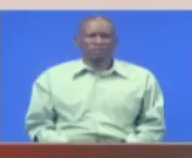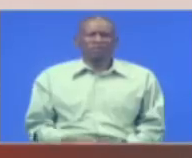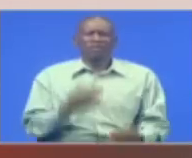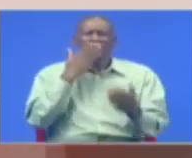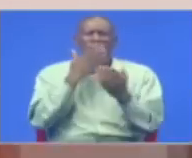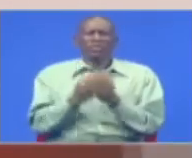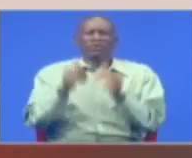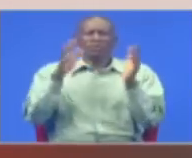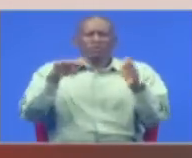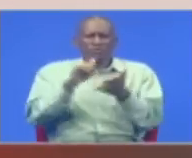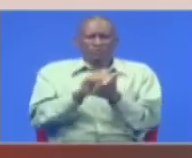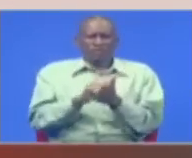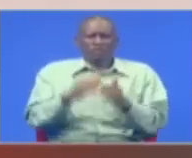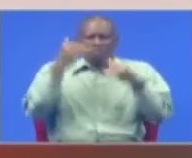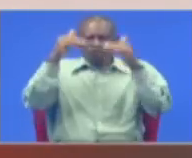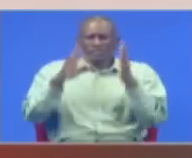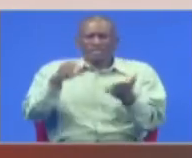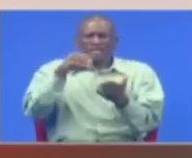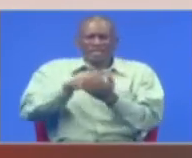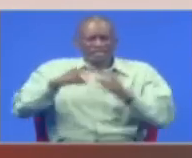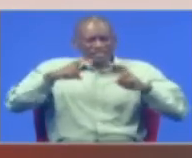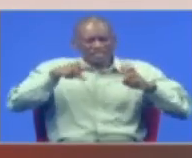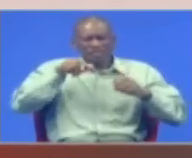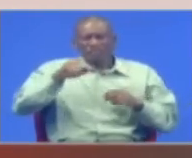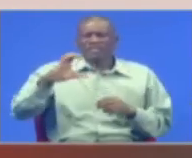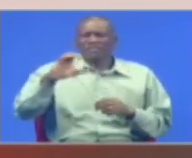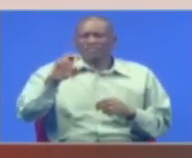that. Professor, again, looking at your CV,